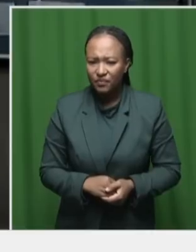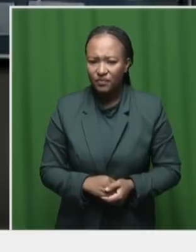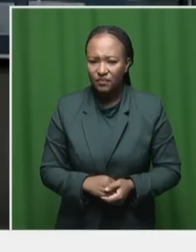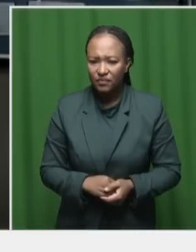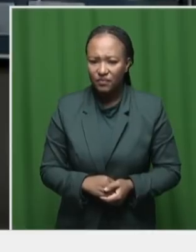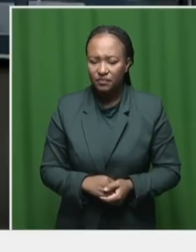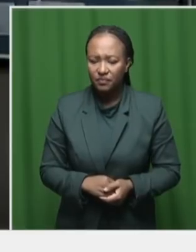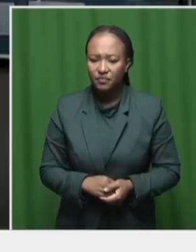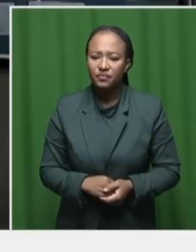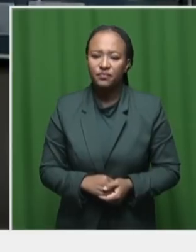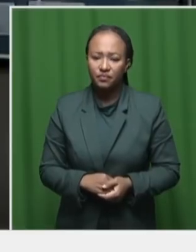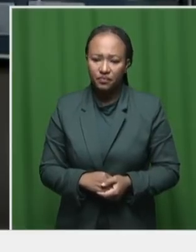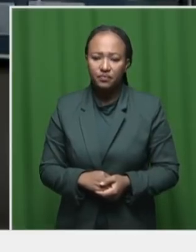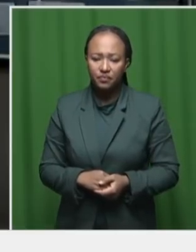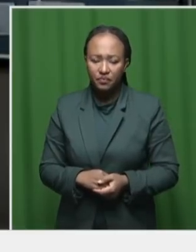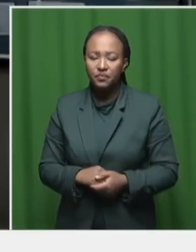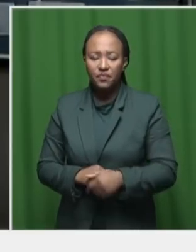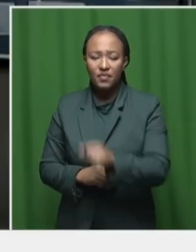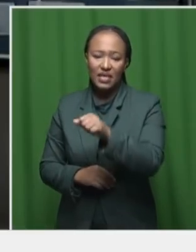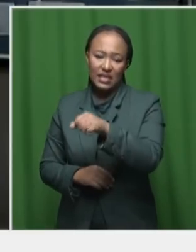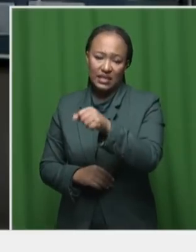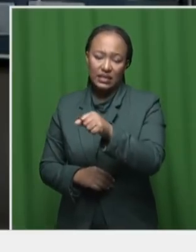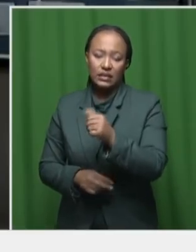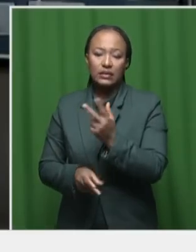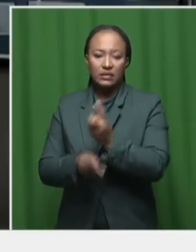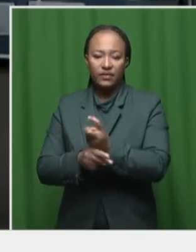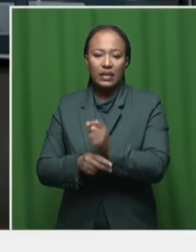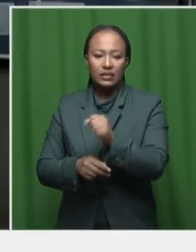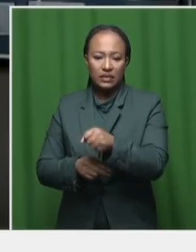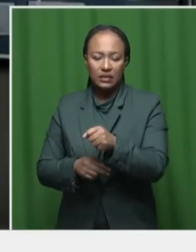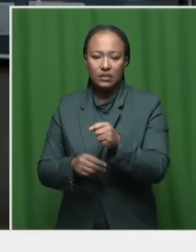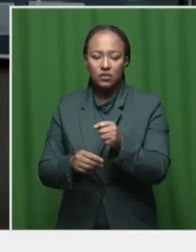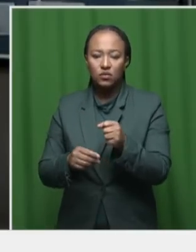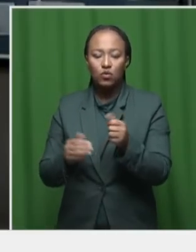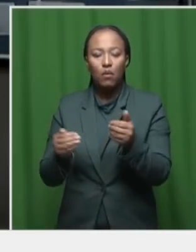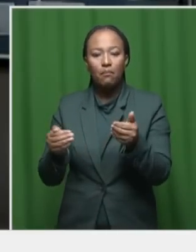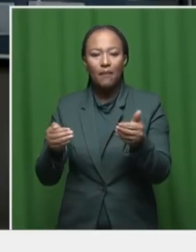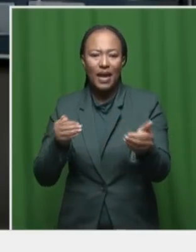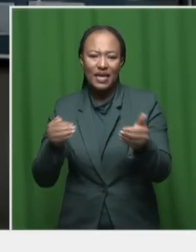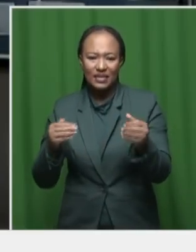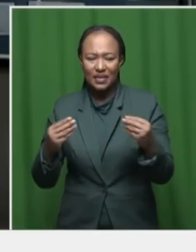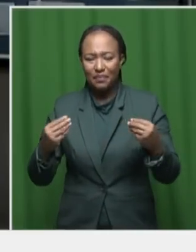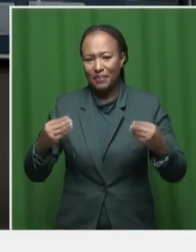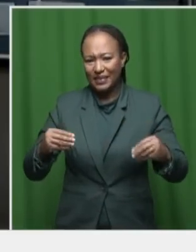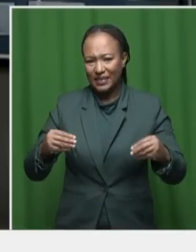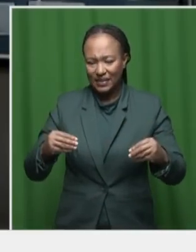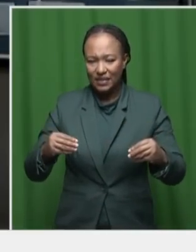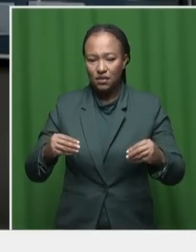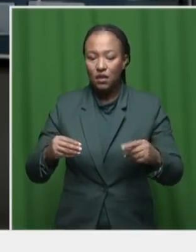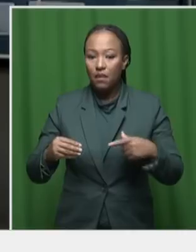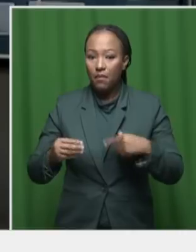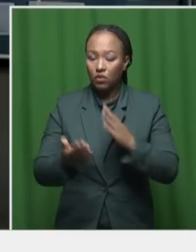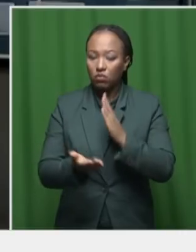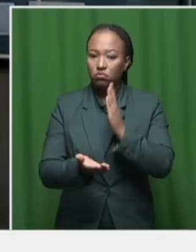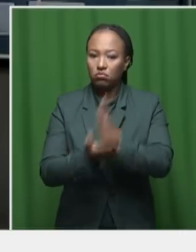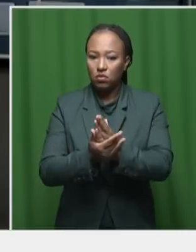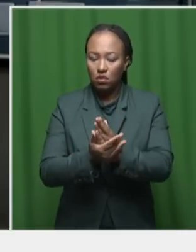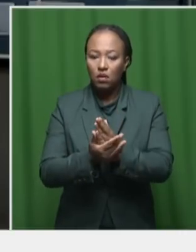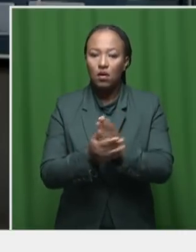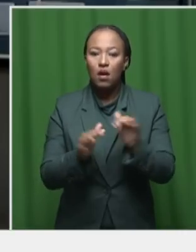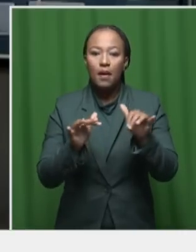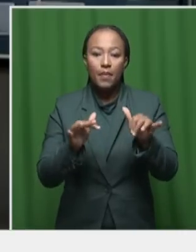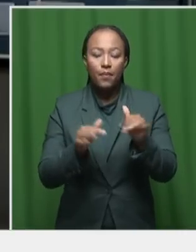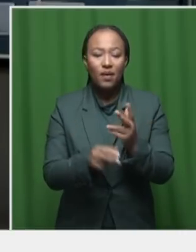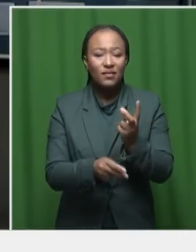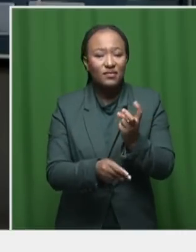Yes, I guess that is part of the difficult part in managing a business. I can assure you, it's not only individuals that are having